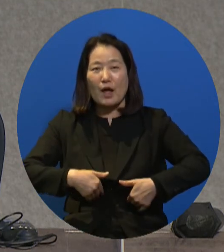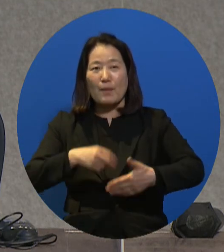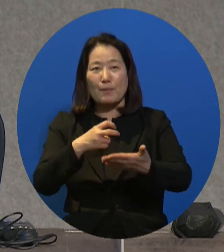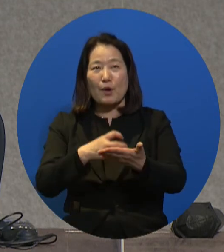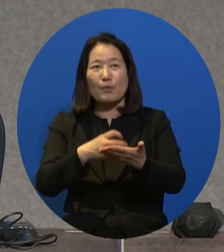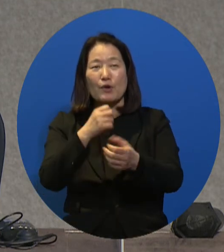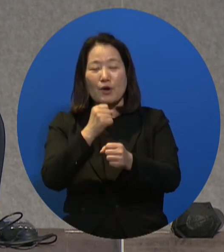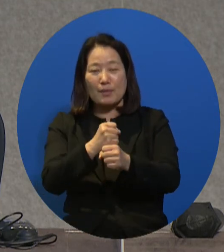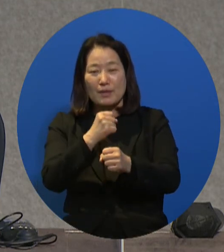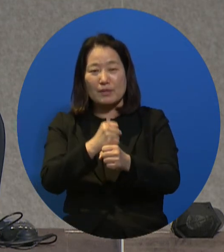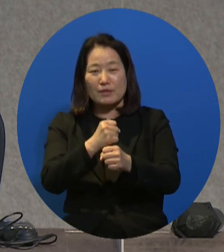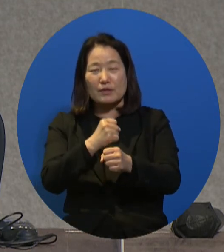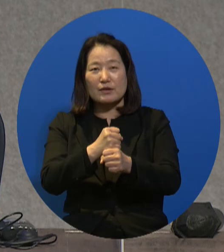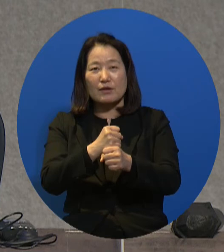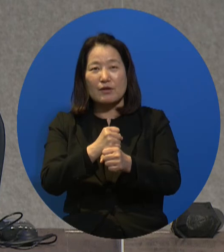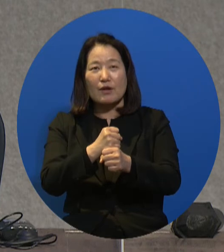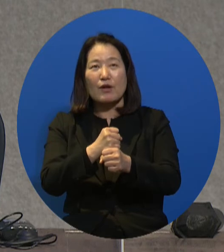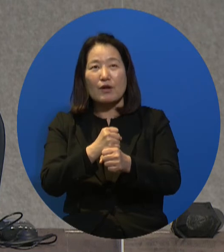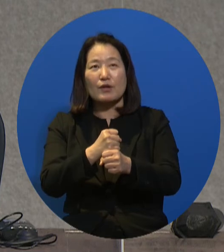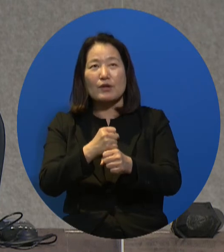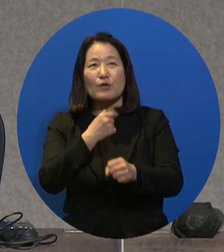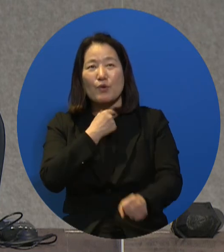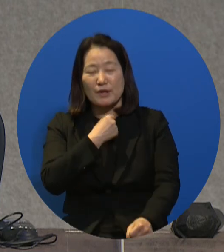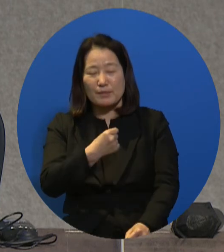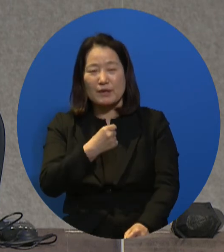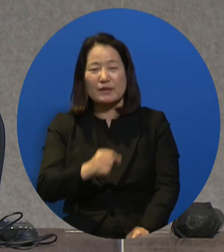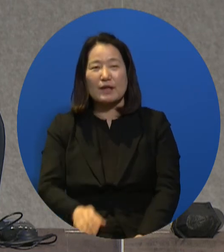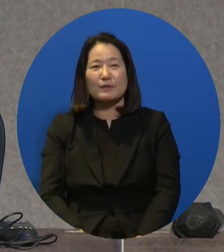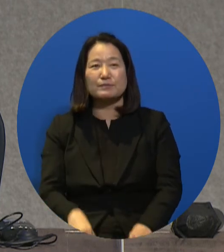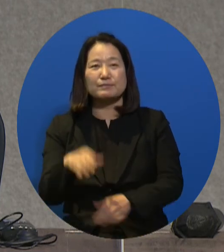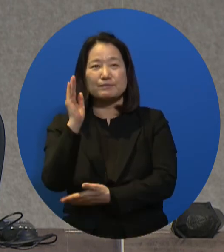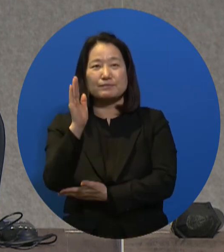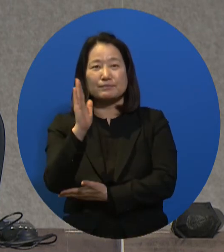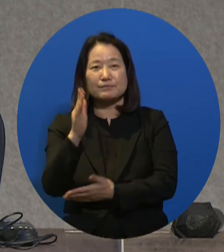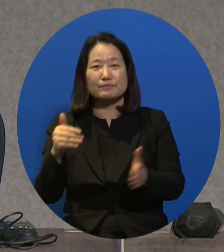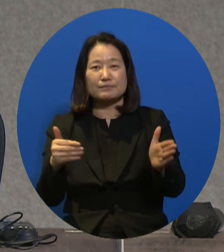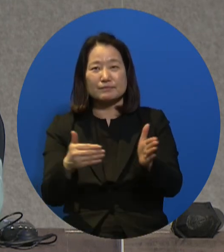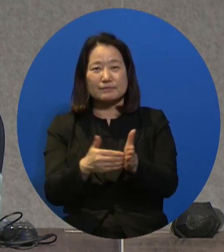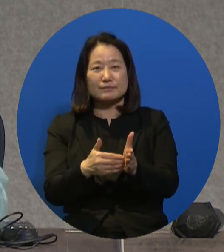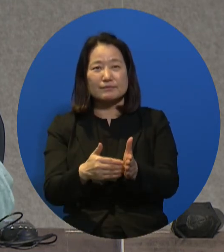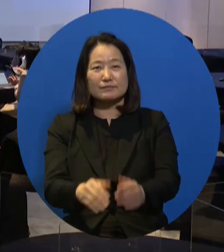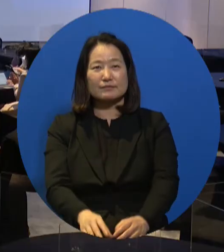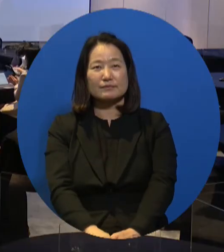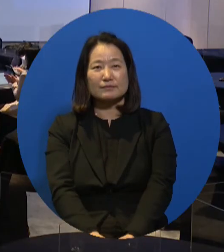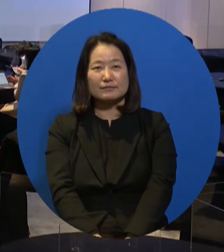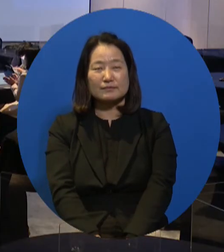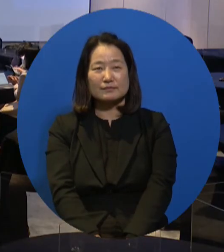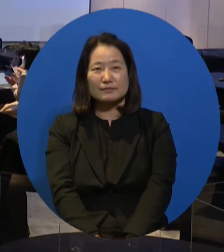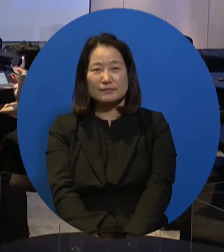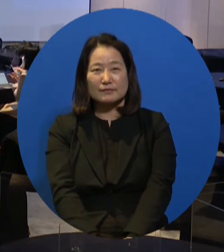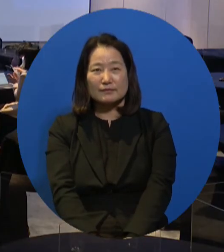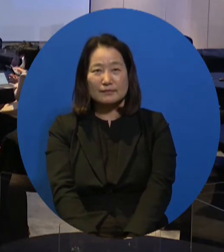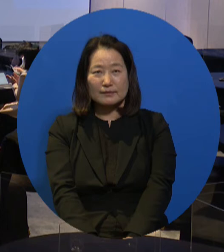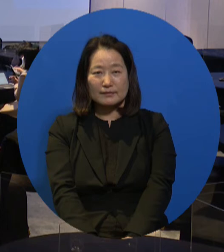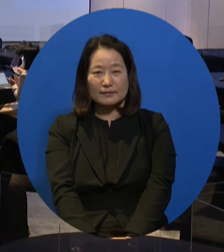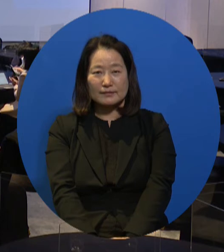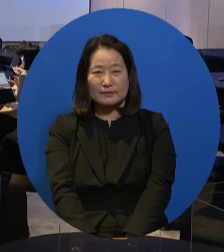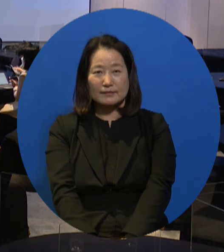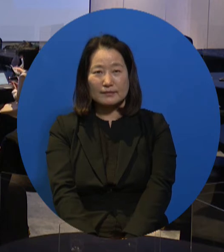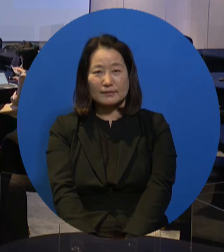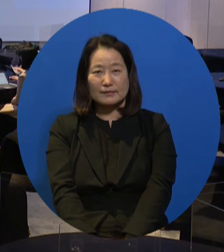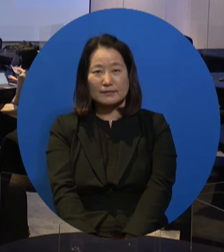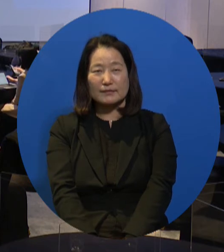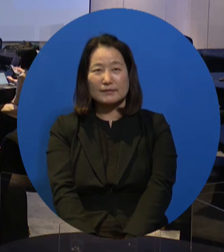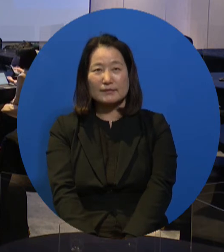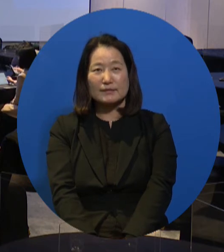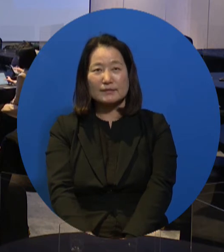be established as a very necessary component in our human rights protection mechanism. Thank you very much.